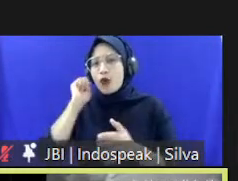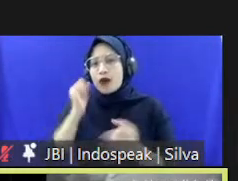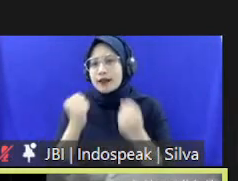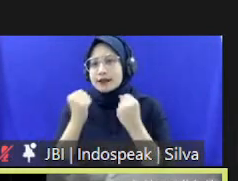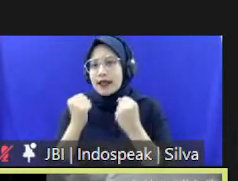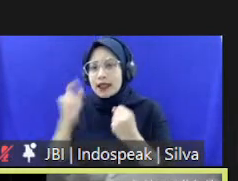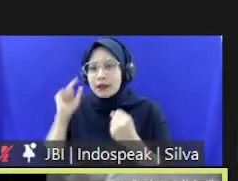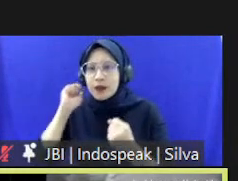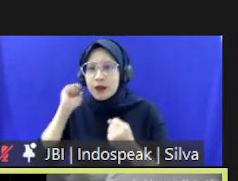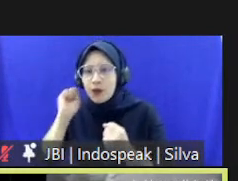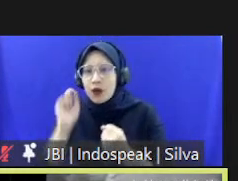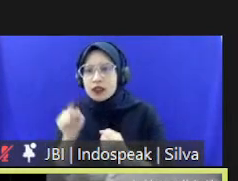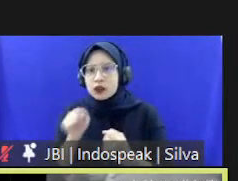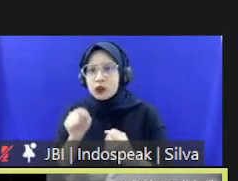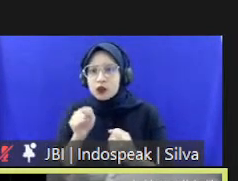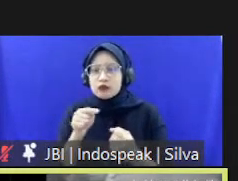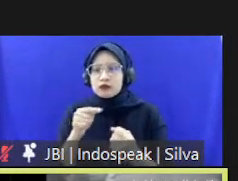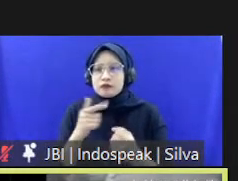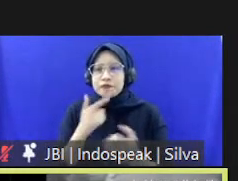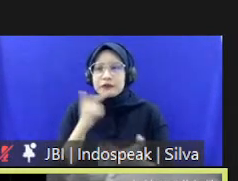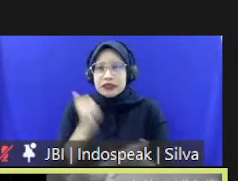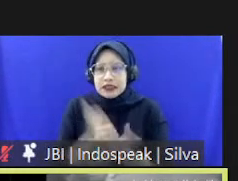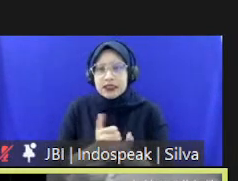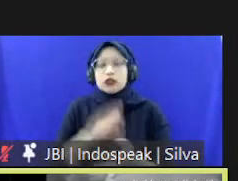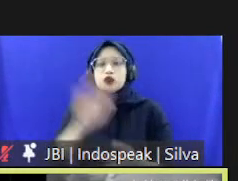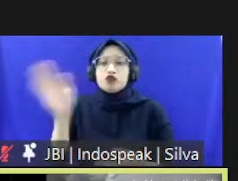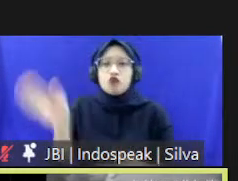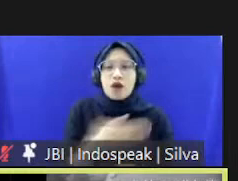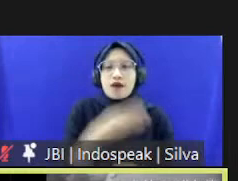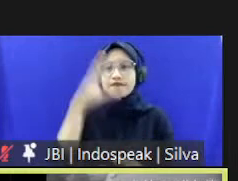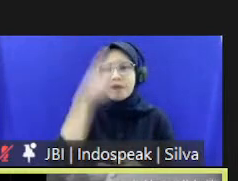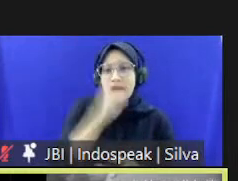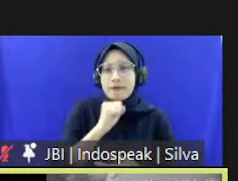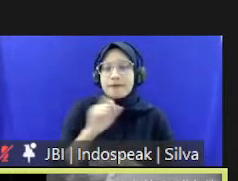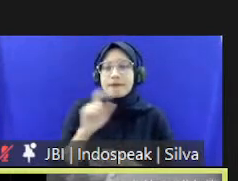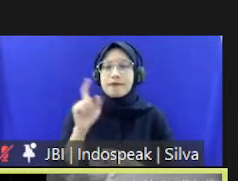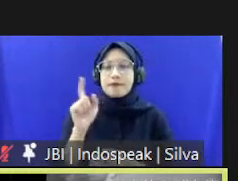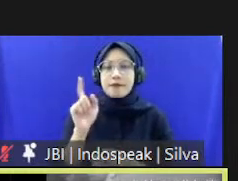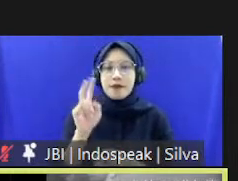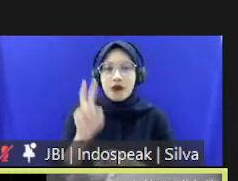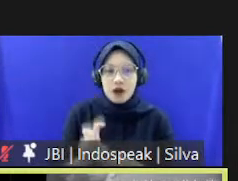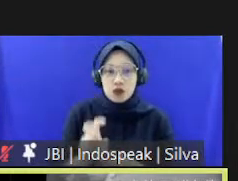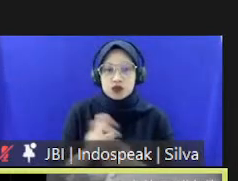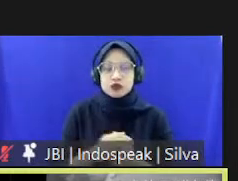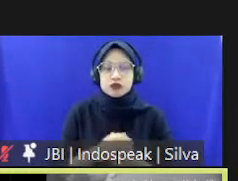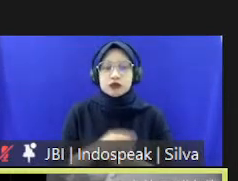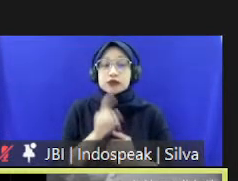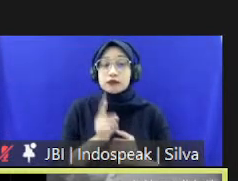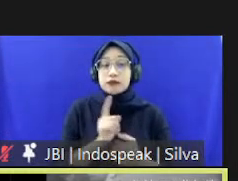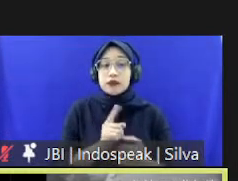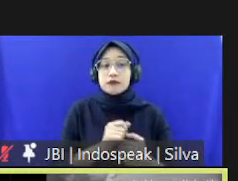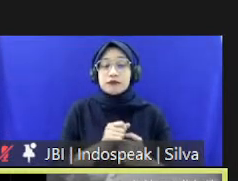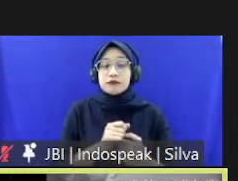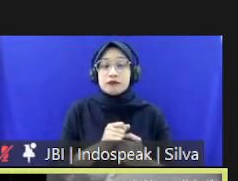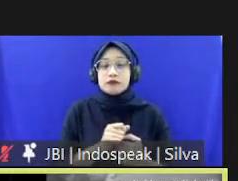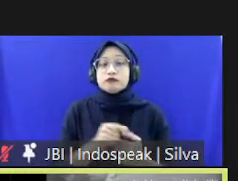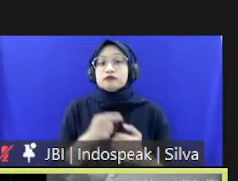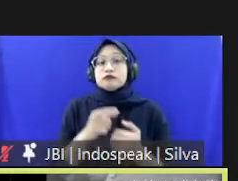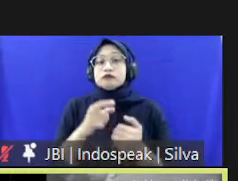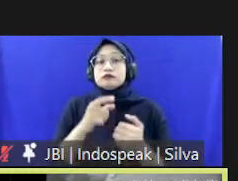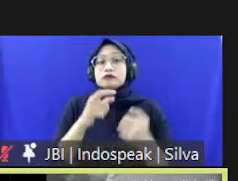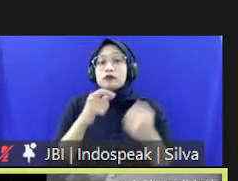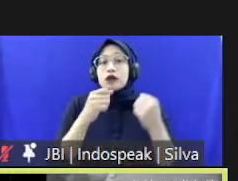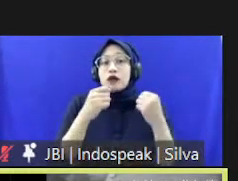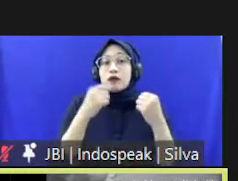concern from everyone else, because maternal health cannot stand alone. It has to be supported